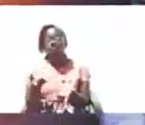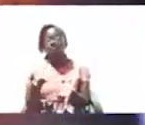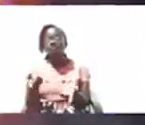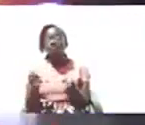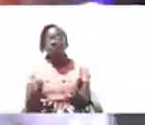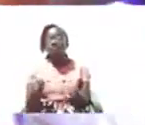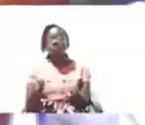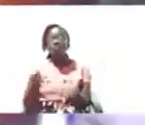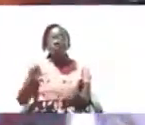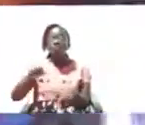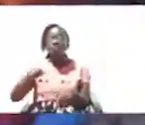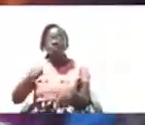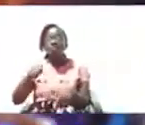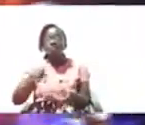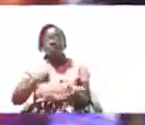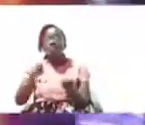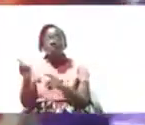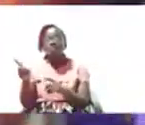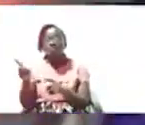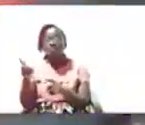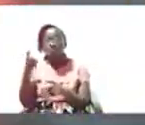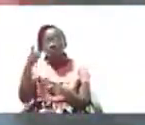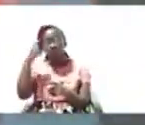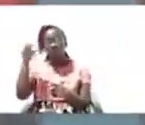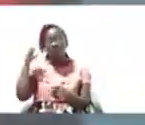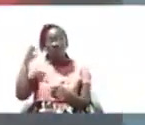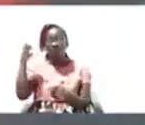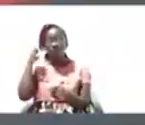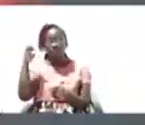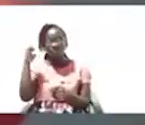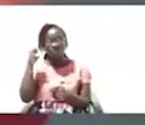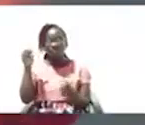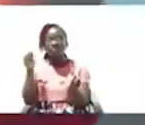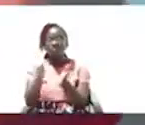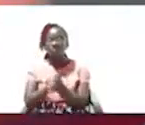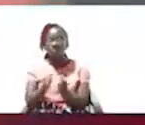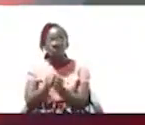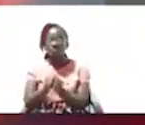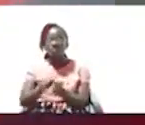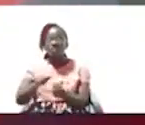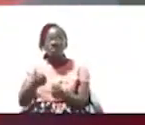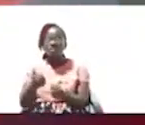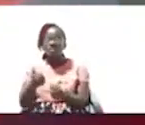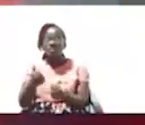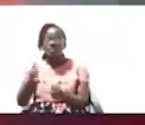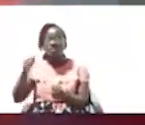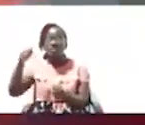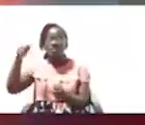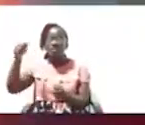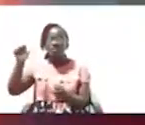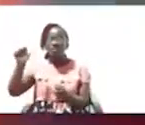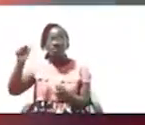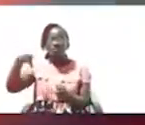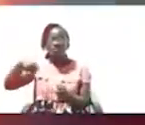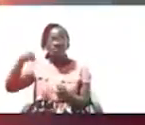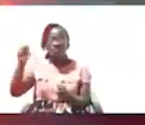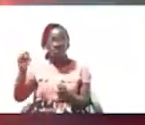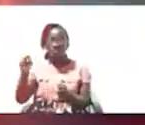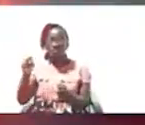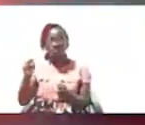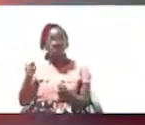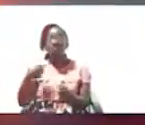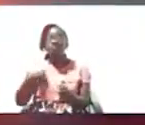When we used to go with Apostle Walker to Bogotá to preach, we used to sing the song. Yahweh Shiloh. May the Lord